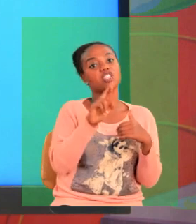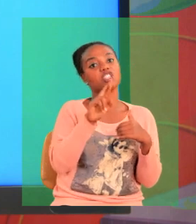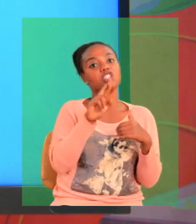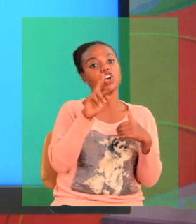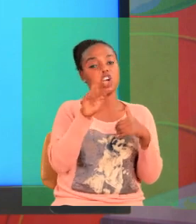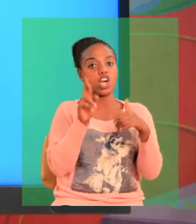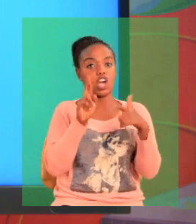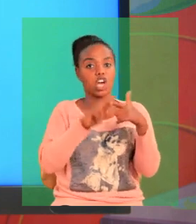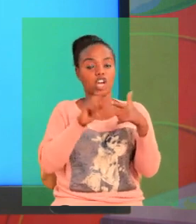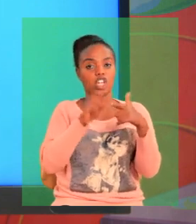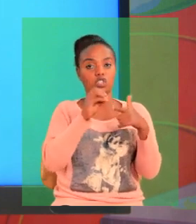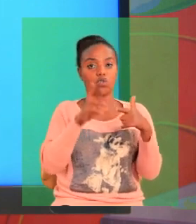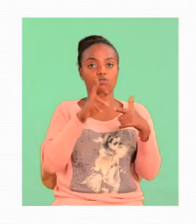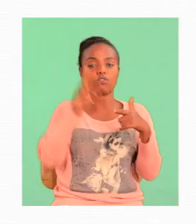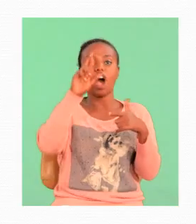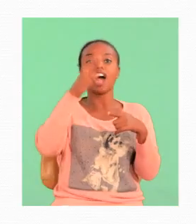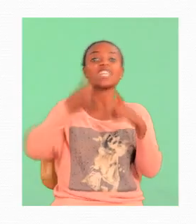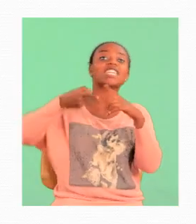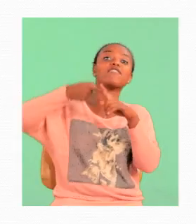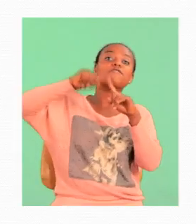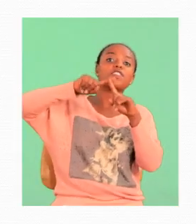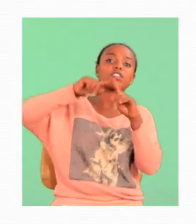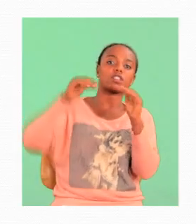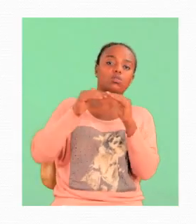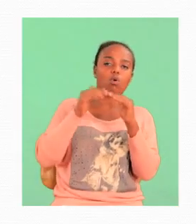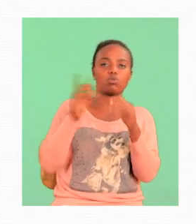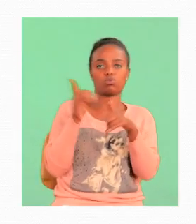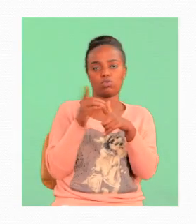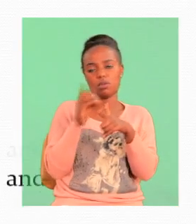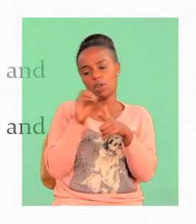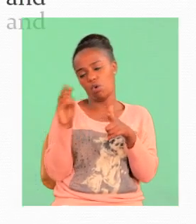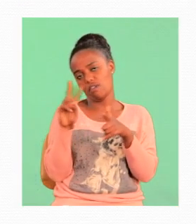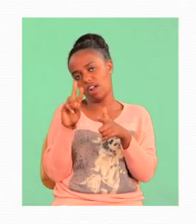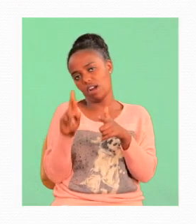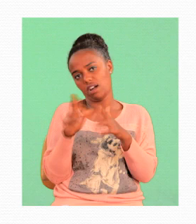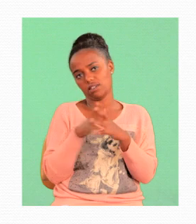R. Now let's see example for this.